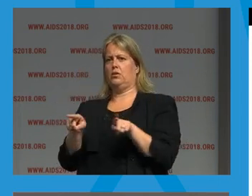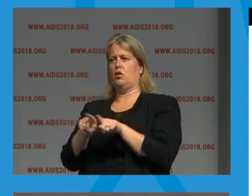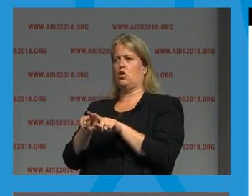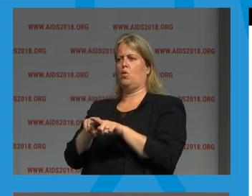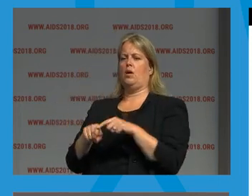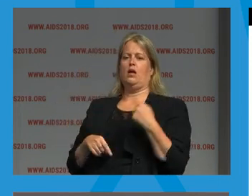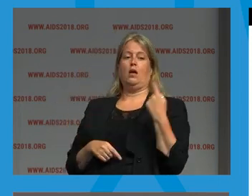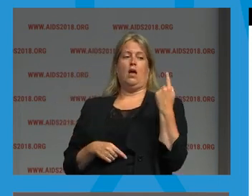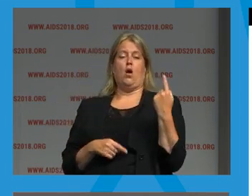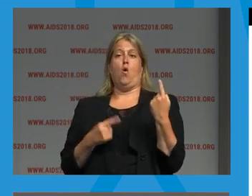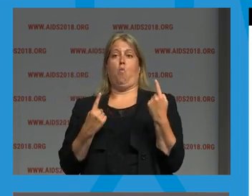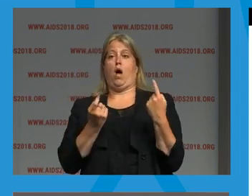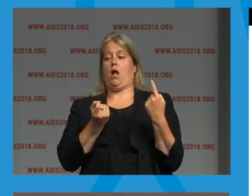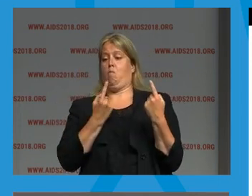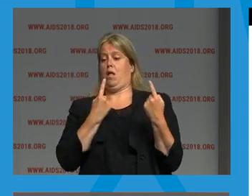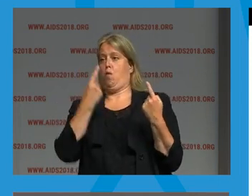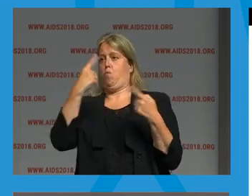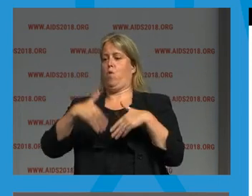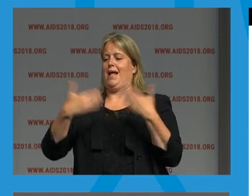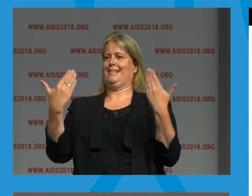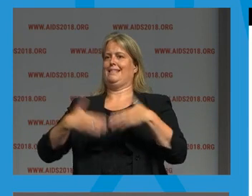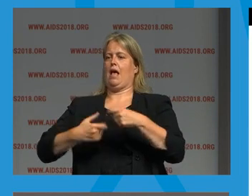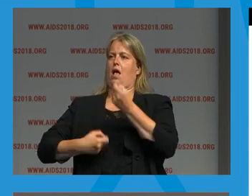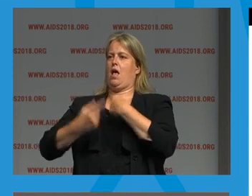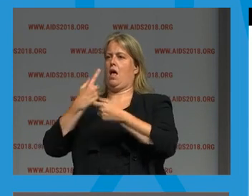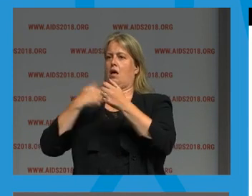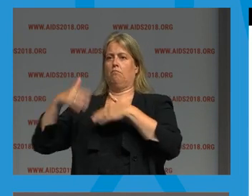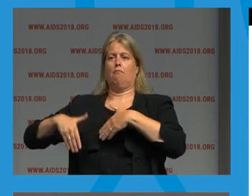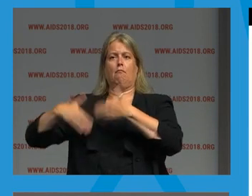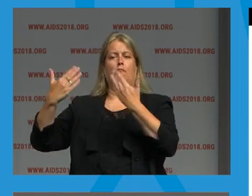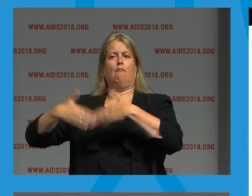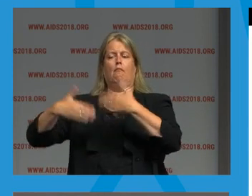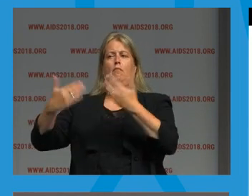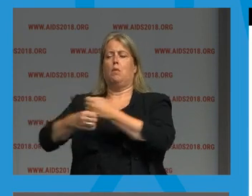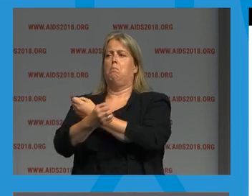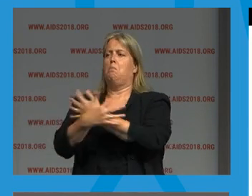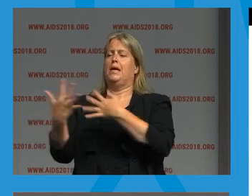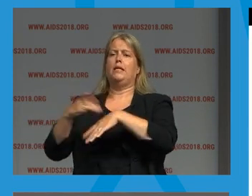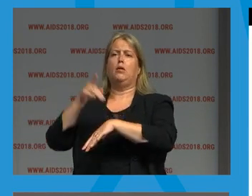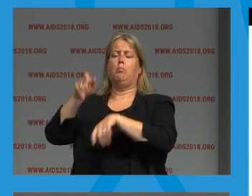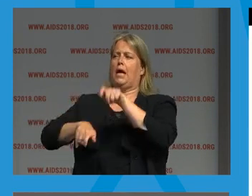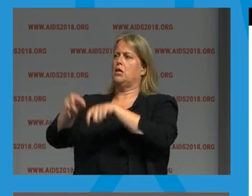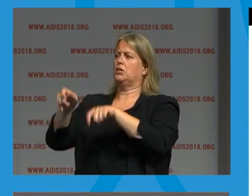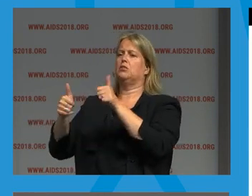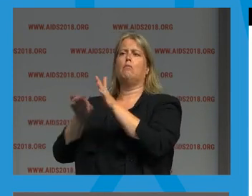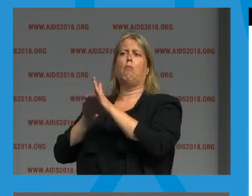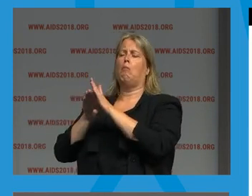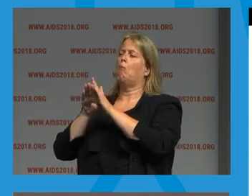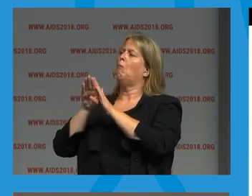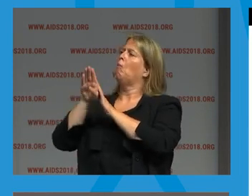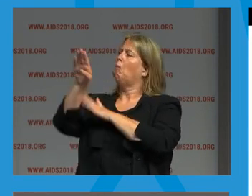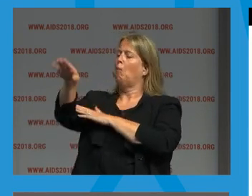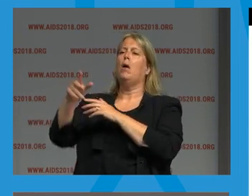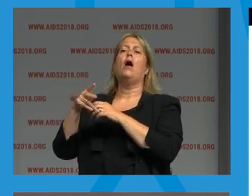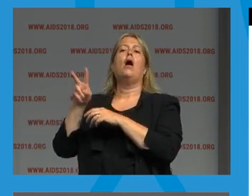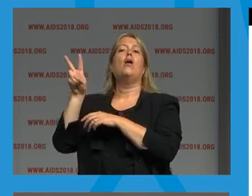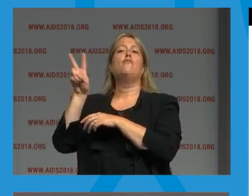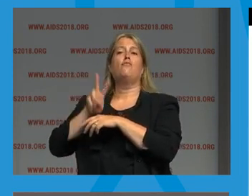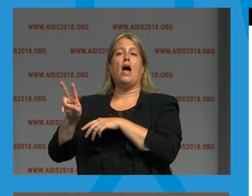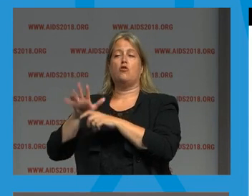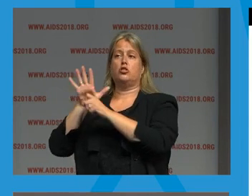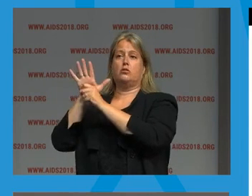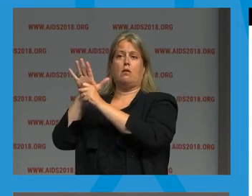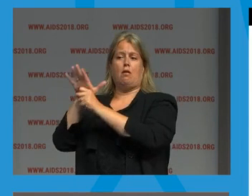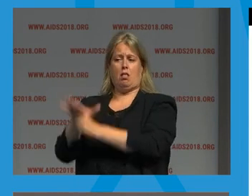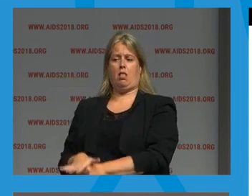one pill a day, you can successfully, in many patients, as we have experience now, suppress the virus low to below